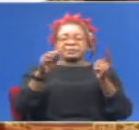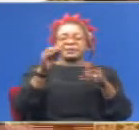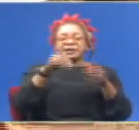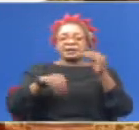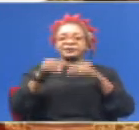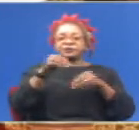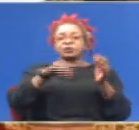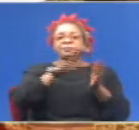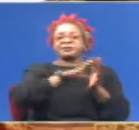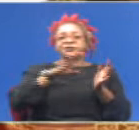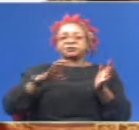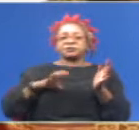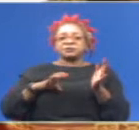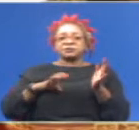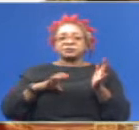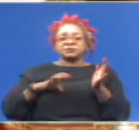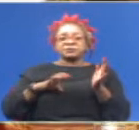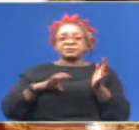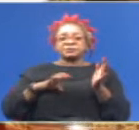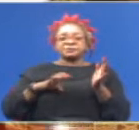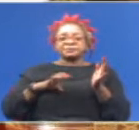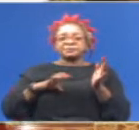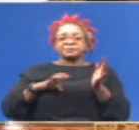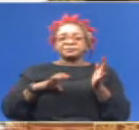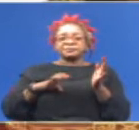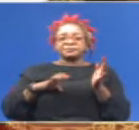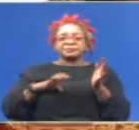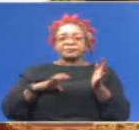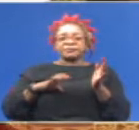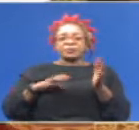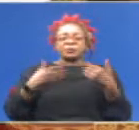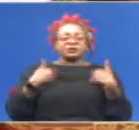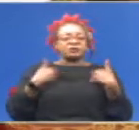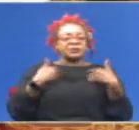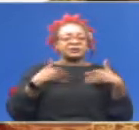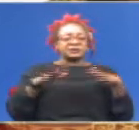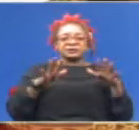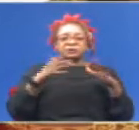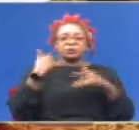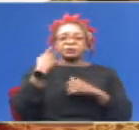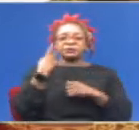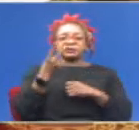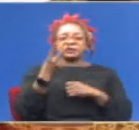Commission. We have also said that we do not want to see the four